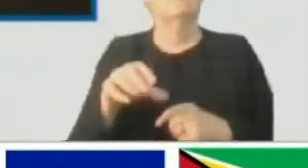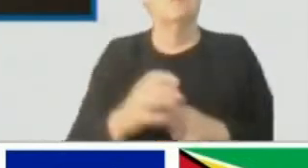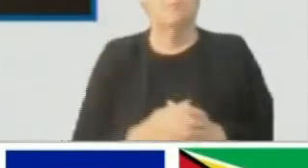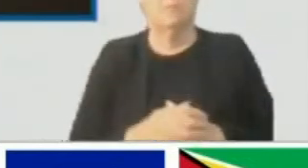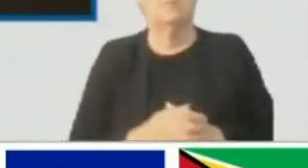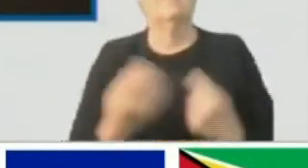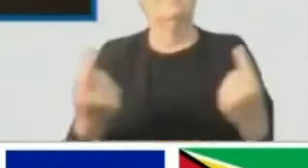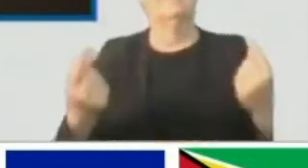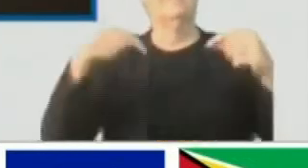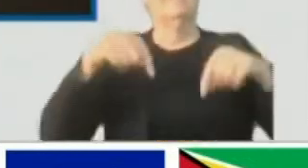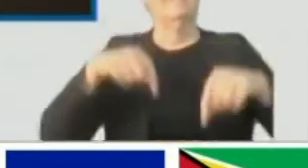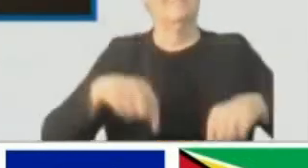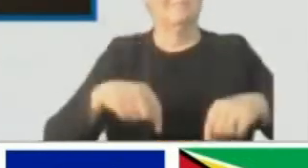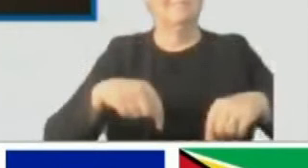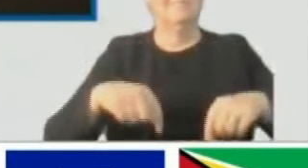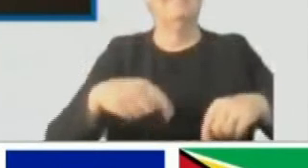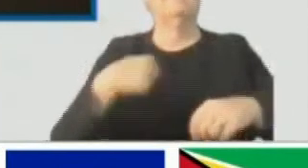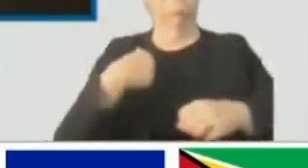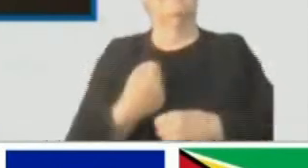historical.